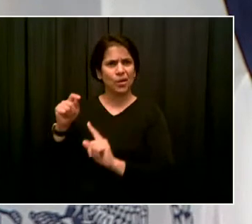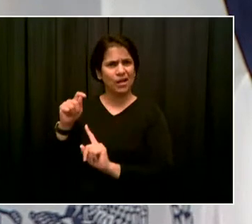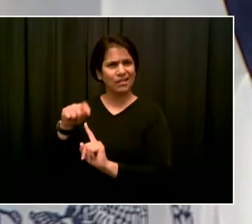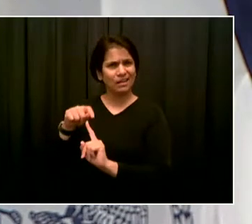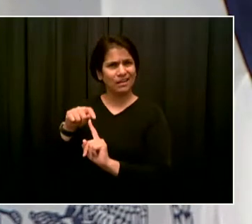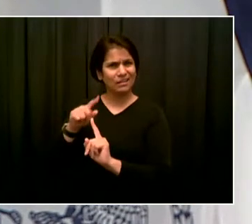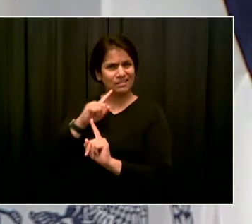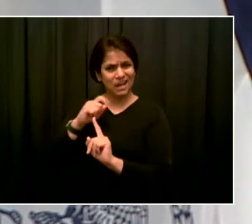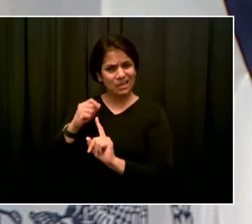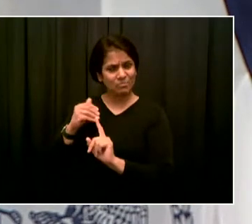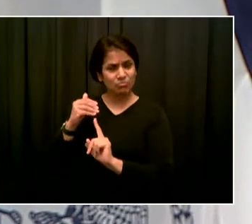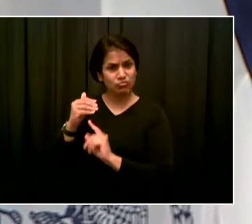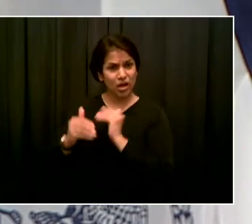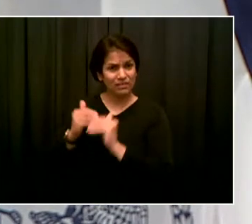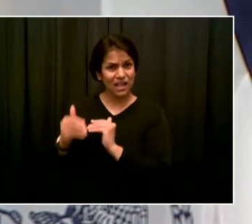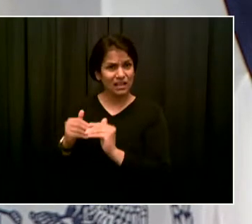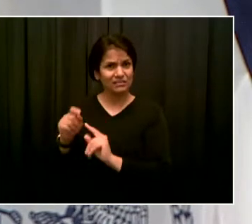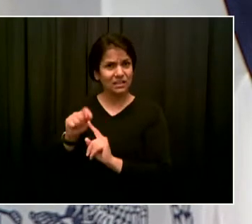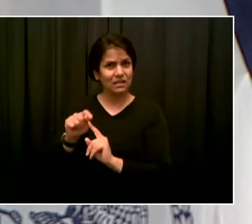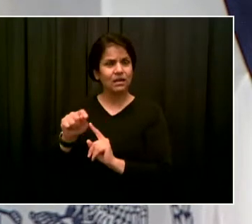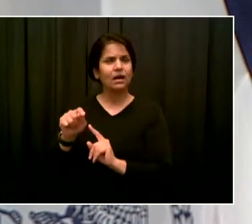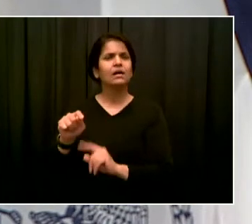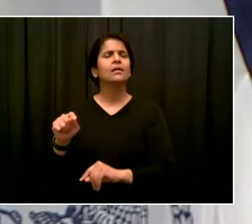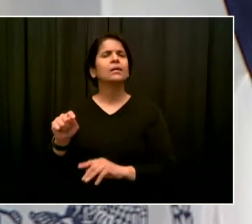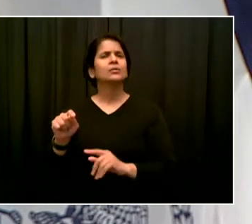was going too slow.